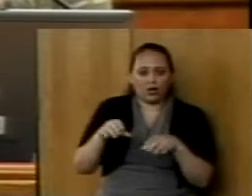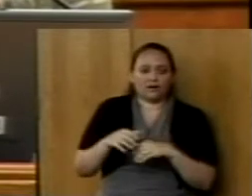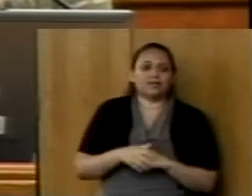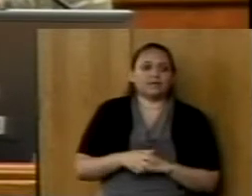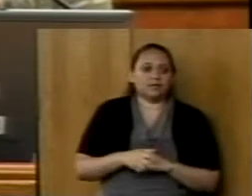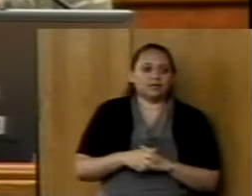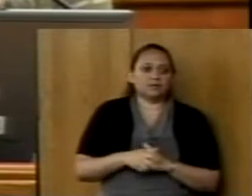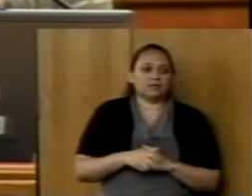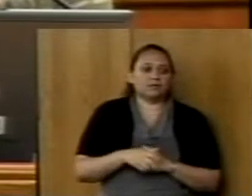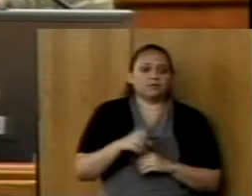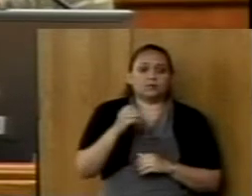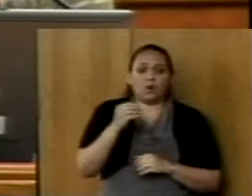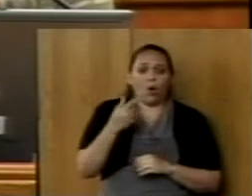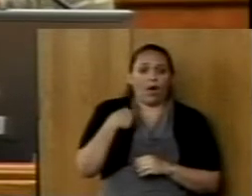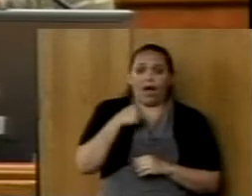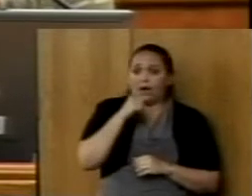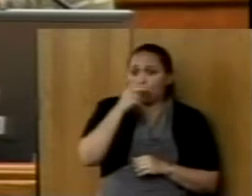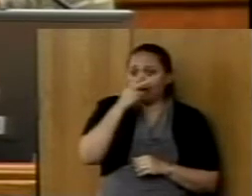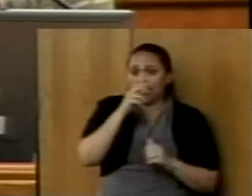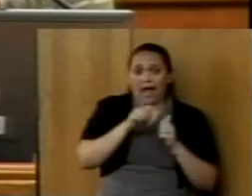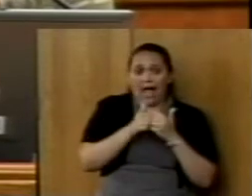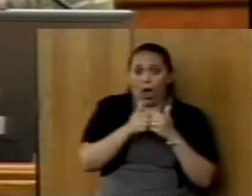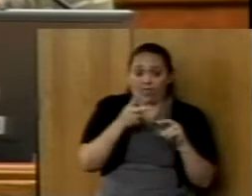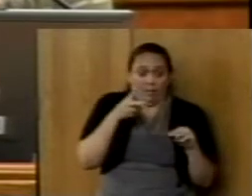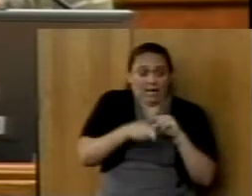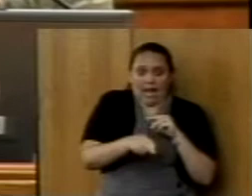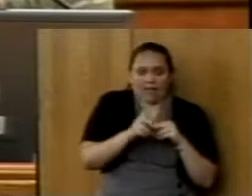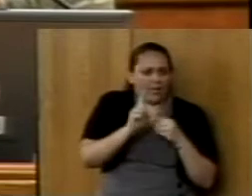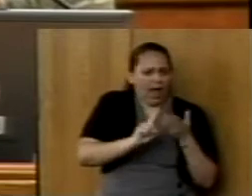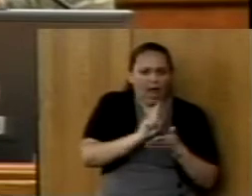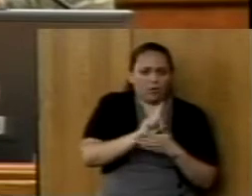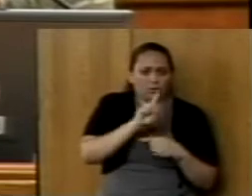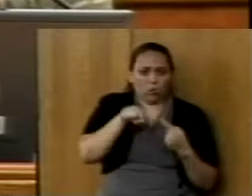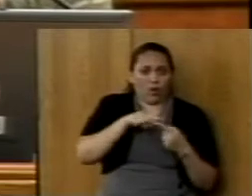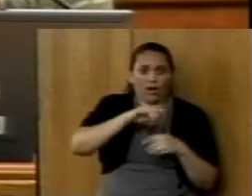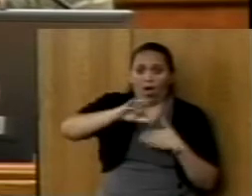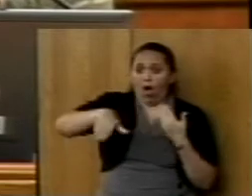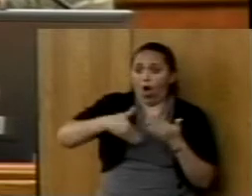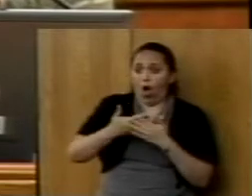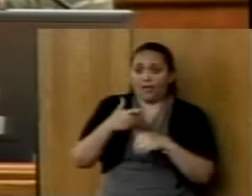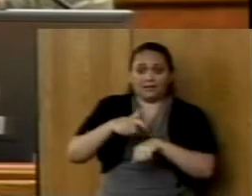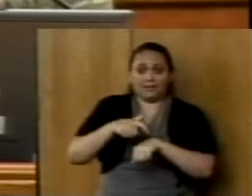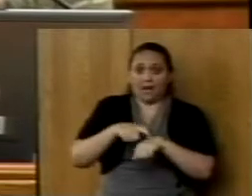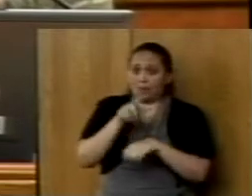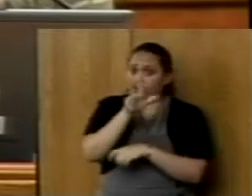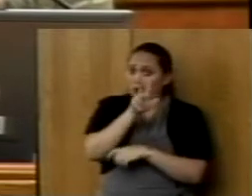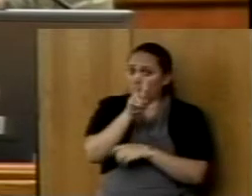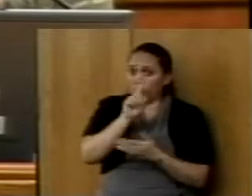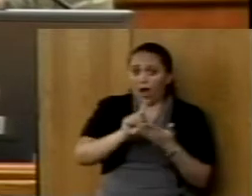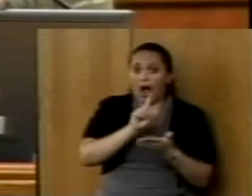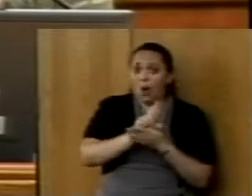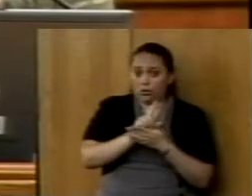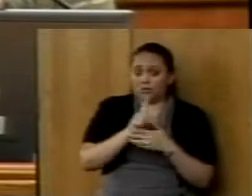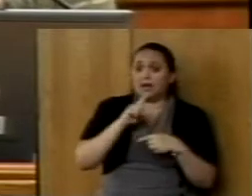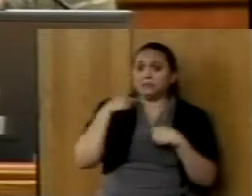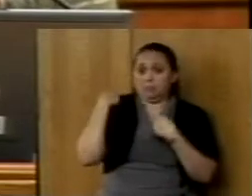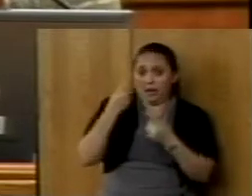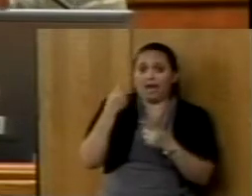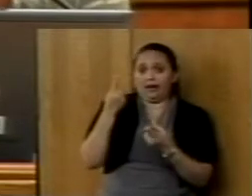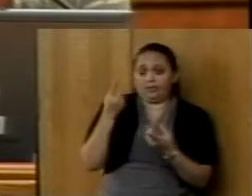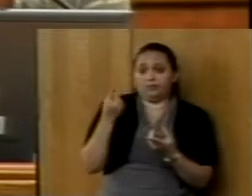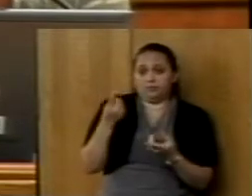So I don't see how would you say that they've been cut their hours when all this time the 32 hours has been implemented.